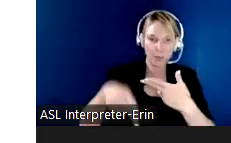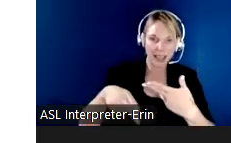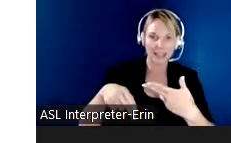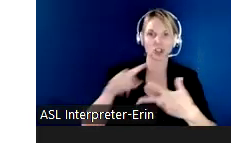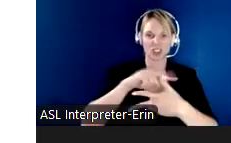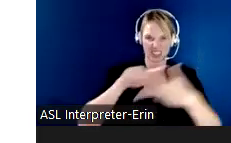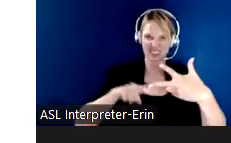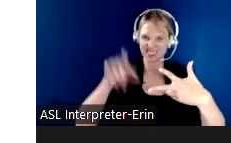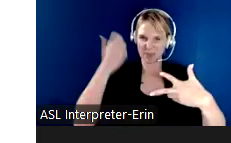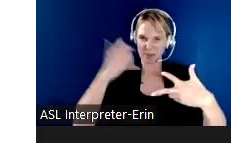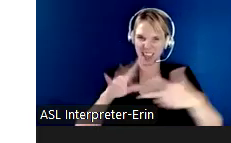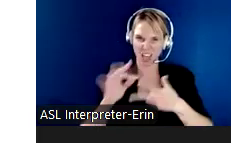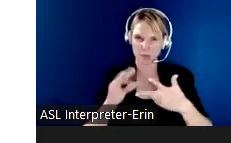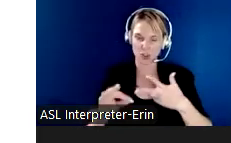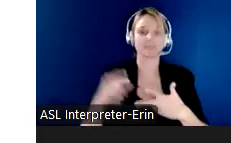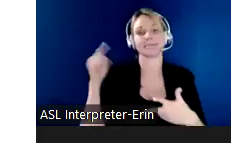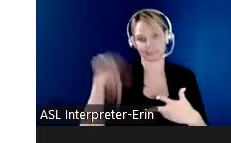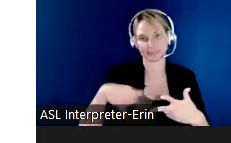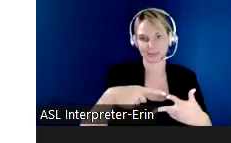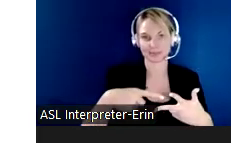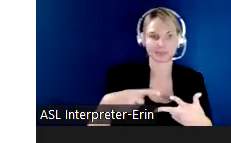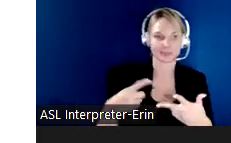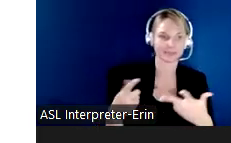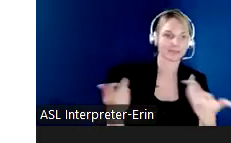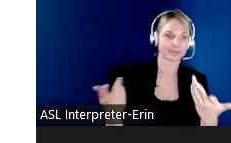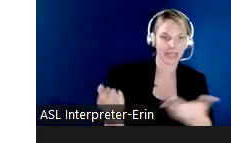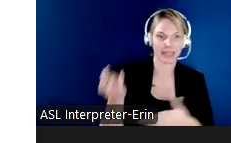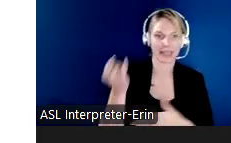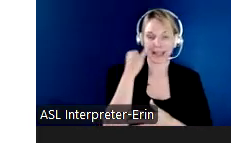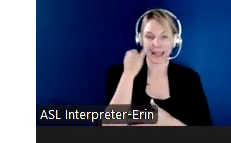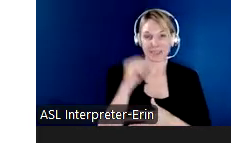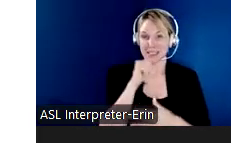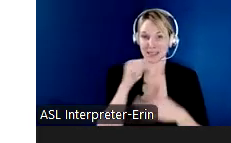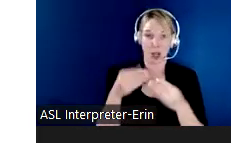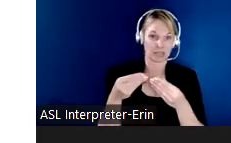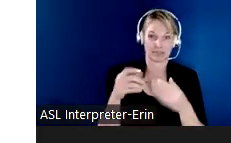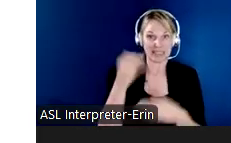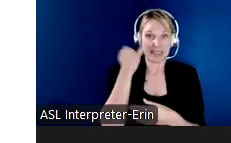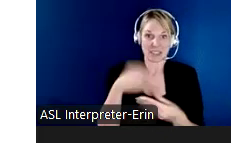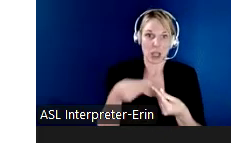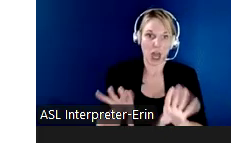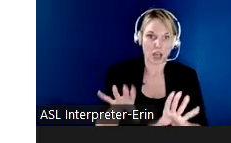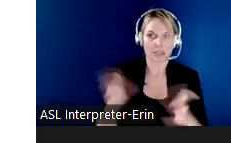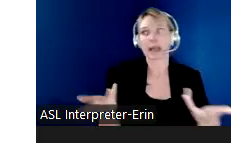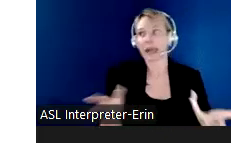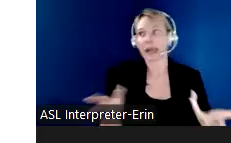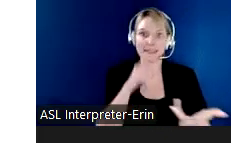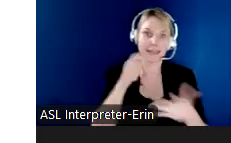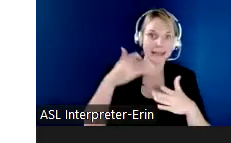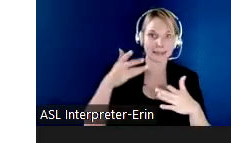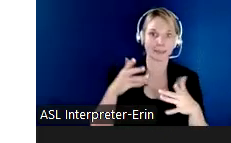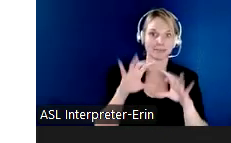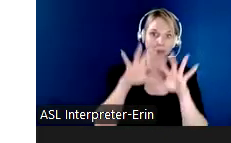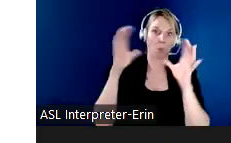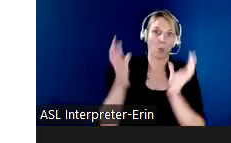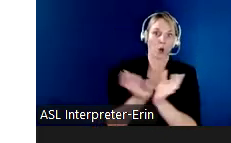not like the form will get totally lost. It's not the end of the world, but it will help things flow a little smoother. It will definitely make sure the form gets processed faster